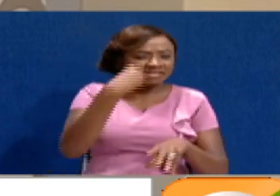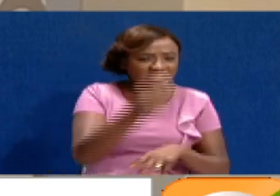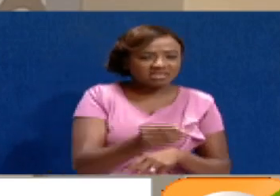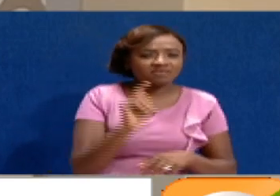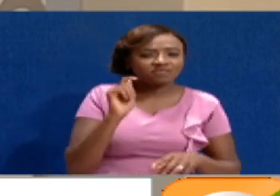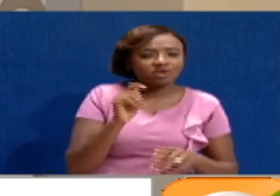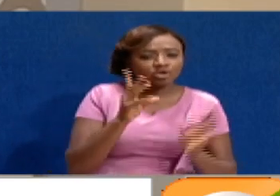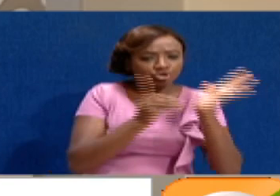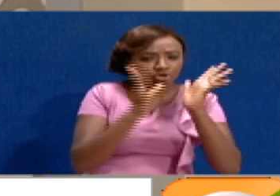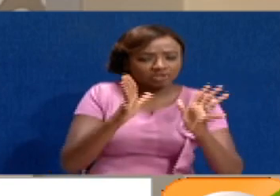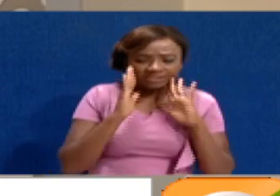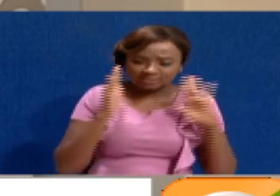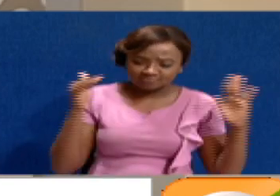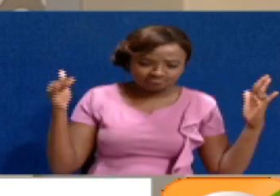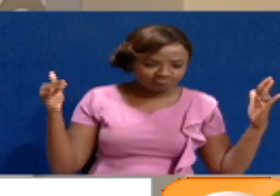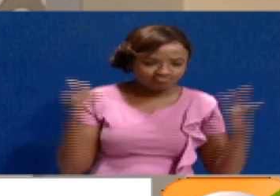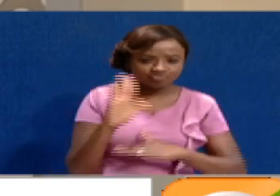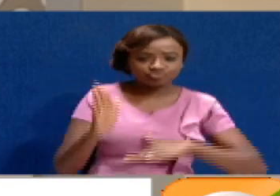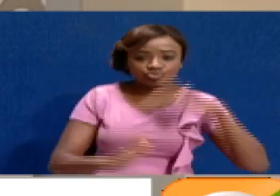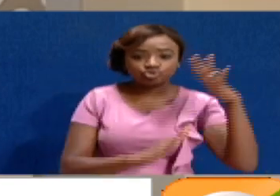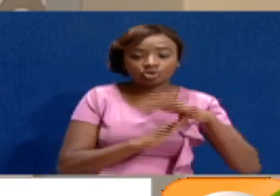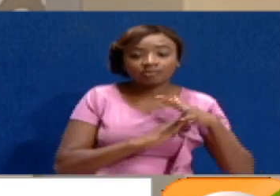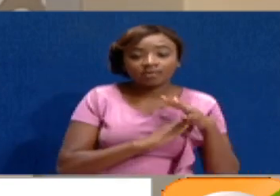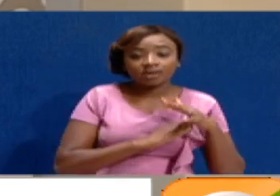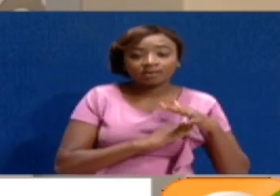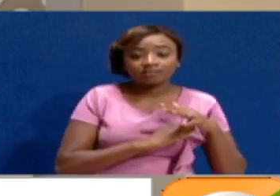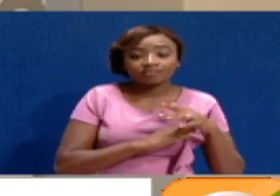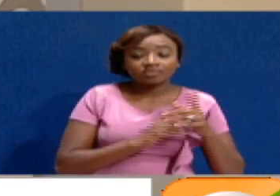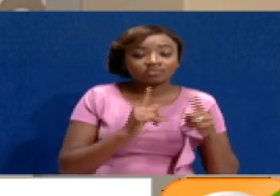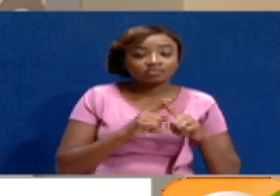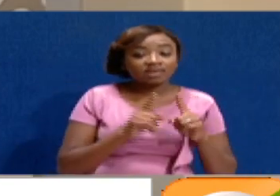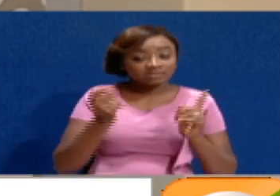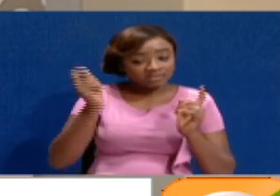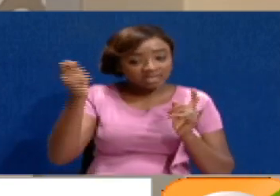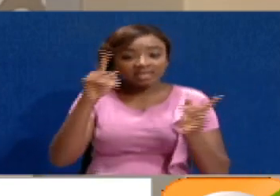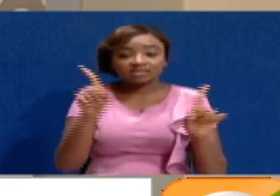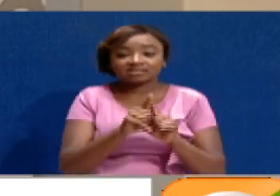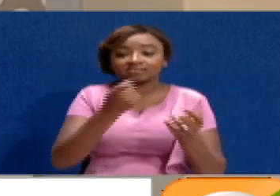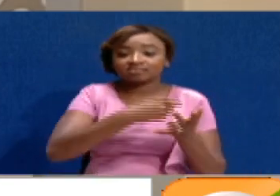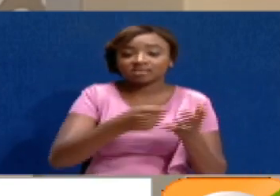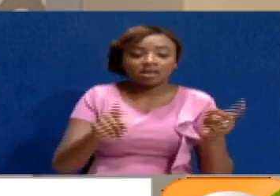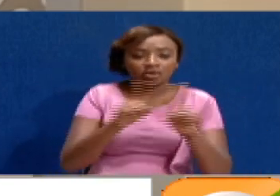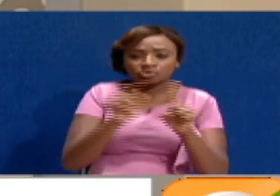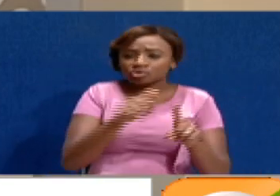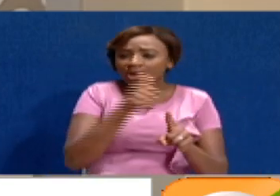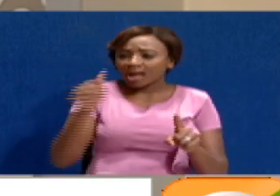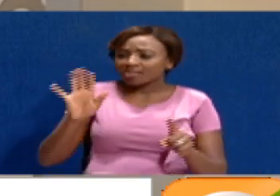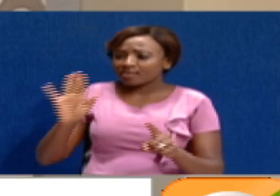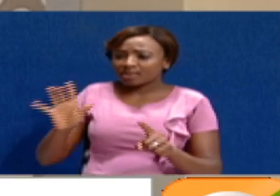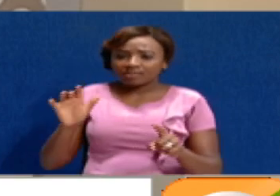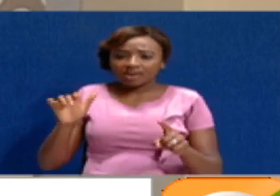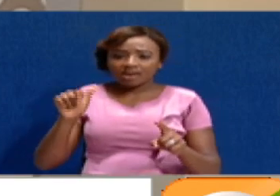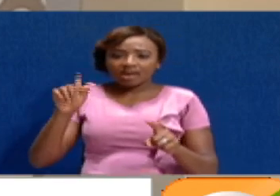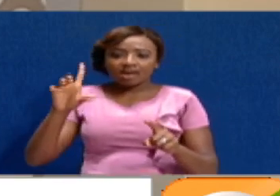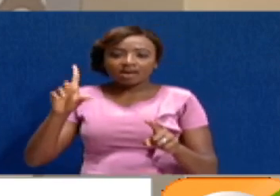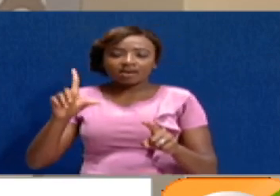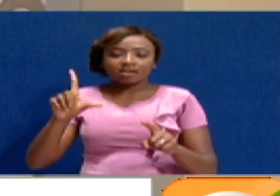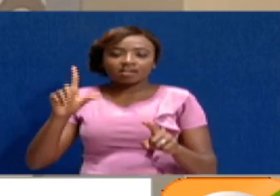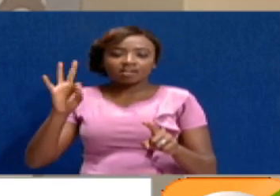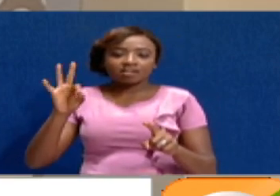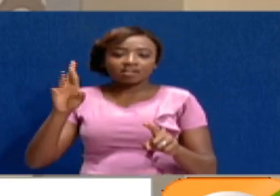up to. You know, I'm also glad that MP Ferdinand Wanyonyi raised the issue of air evacuation for